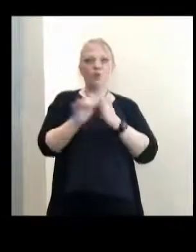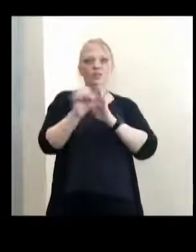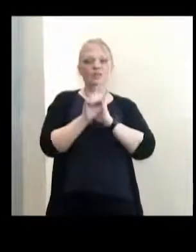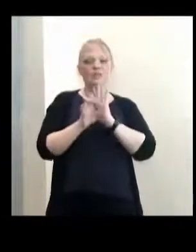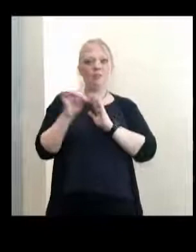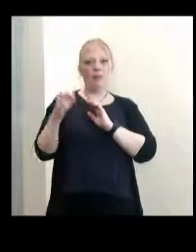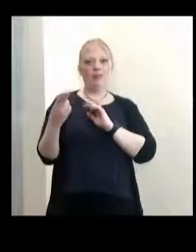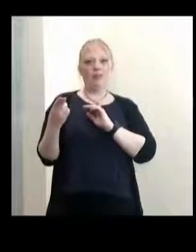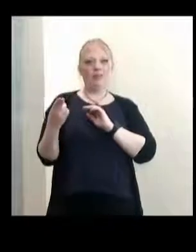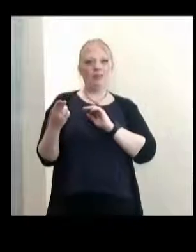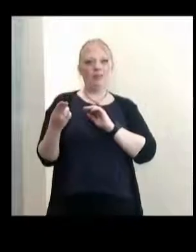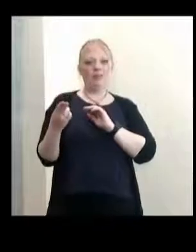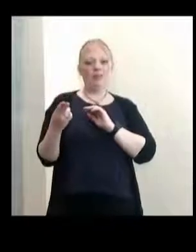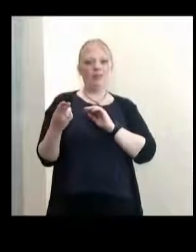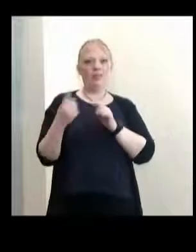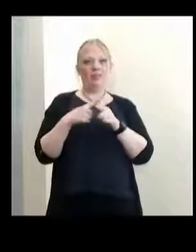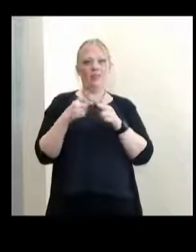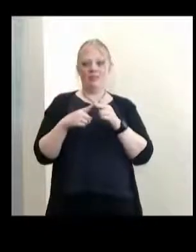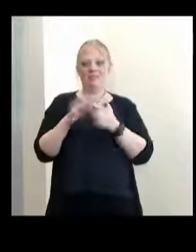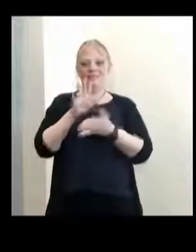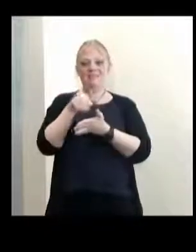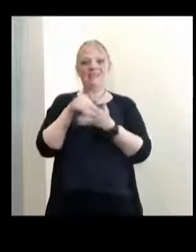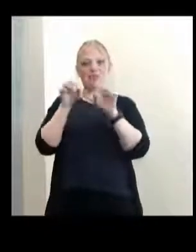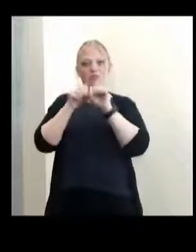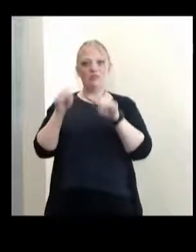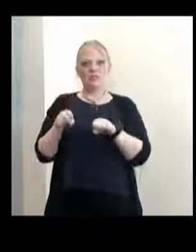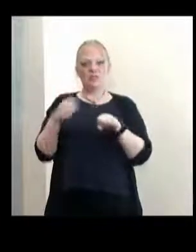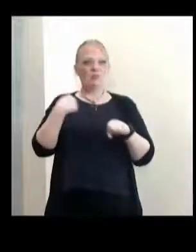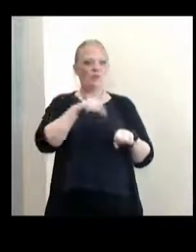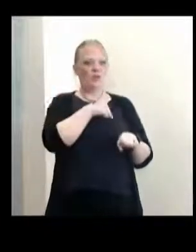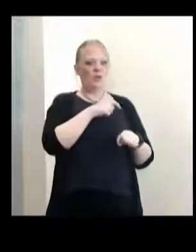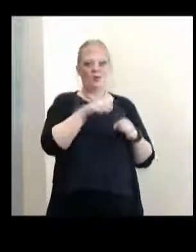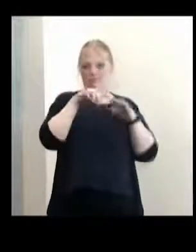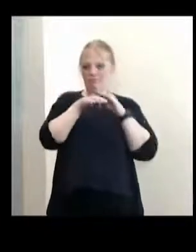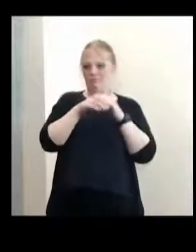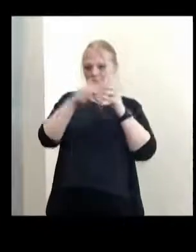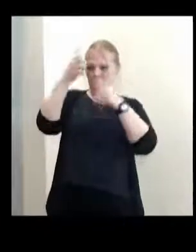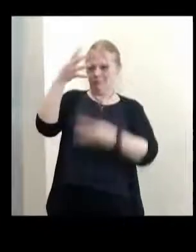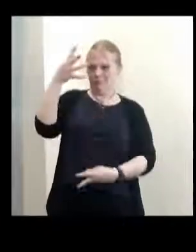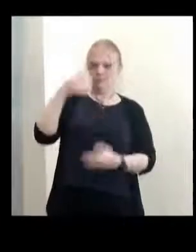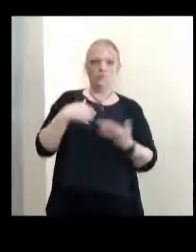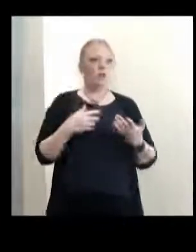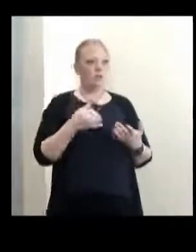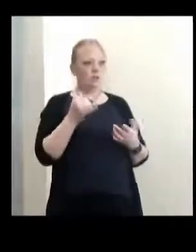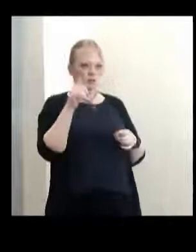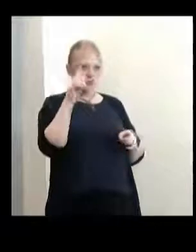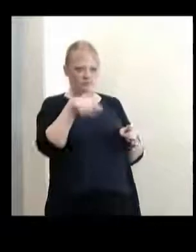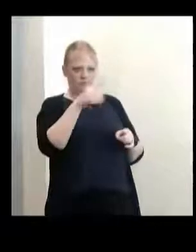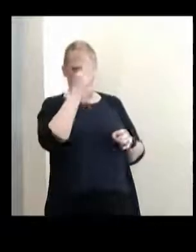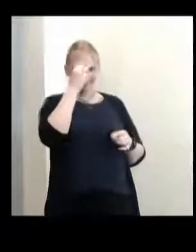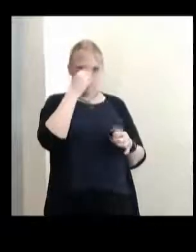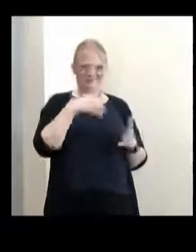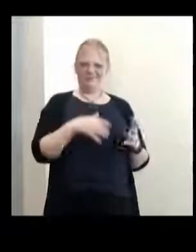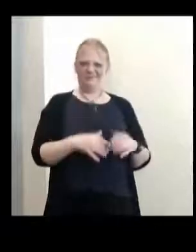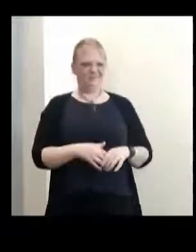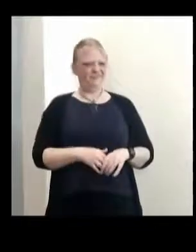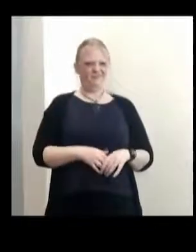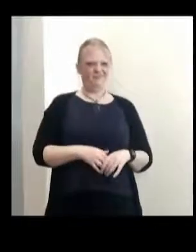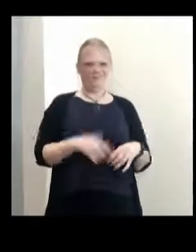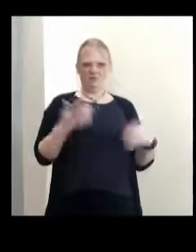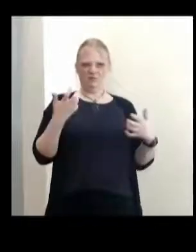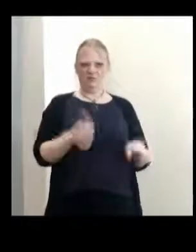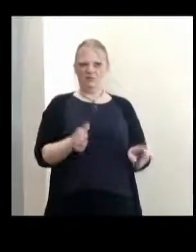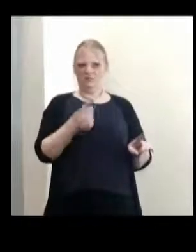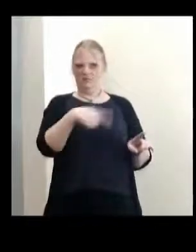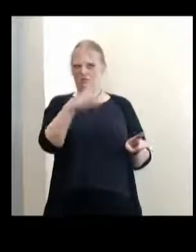Health. And then it goes into the central system that we can access later. So for those who are thinking, oh, I don't want anybody